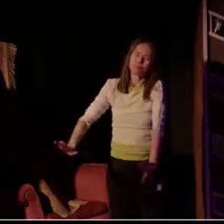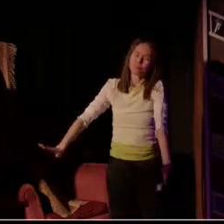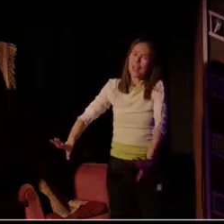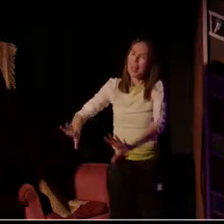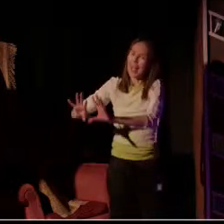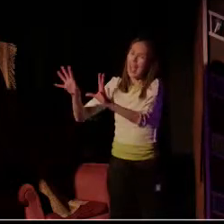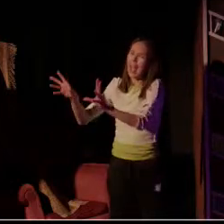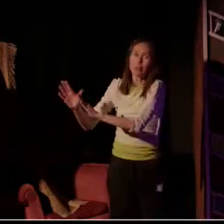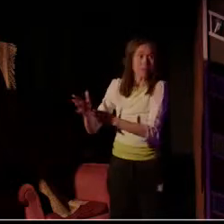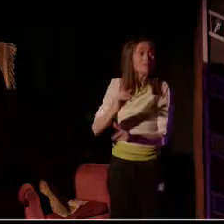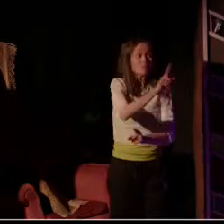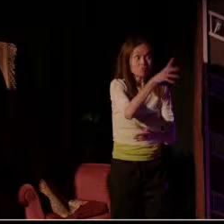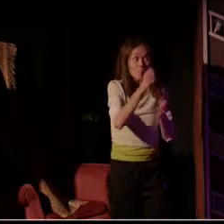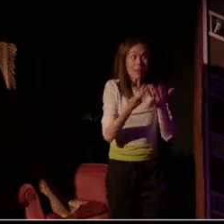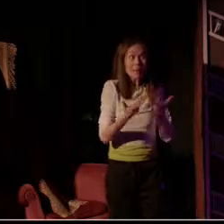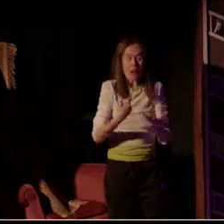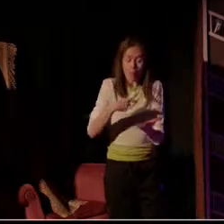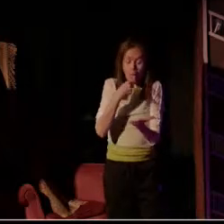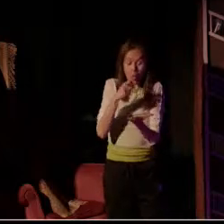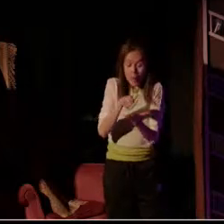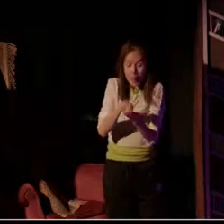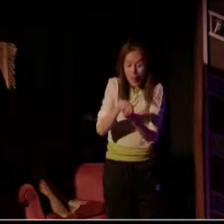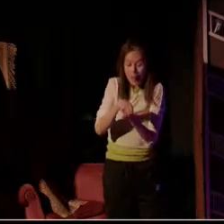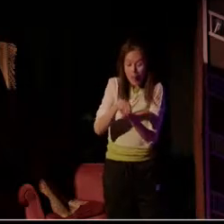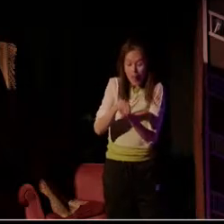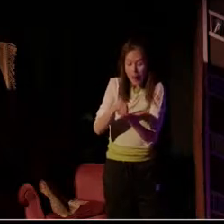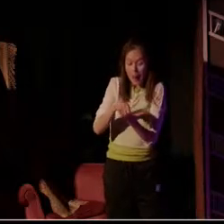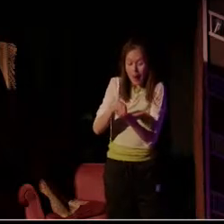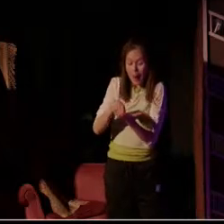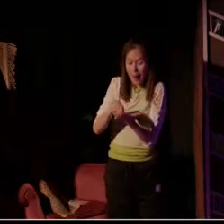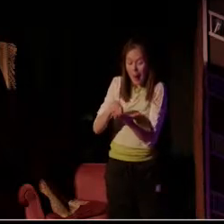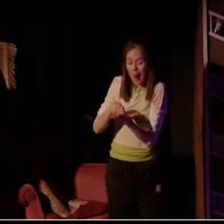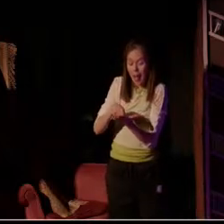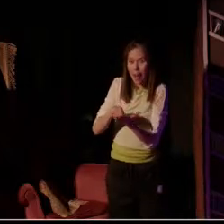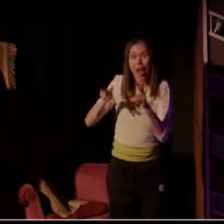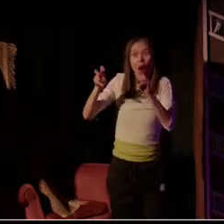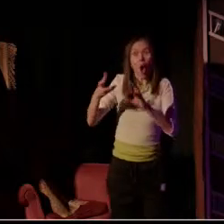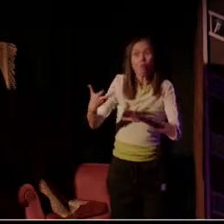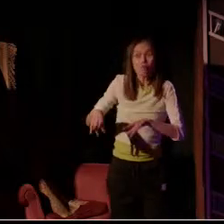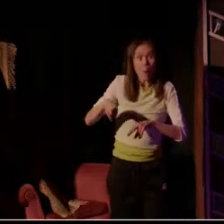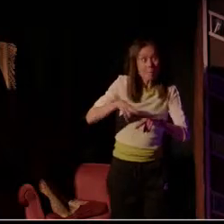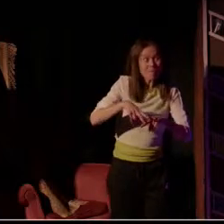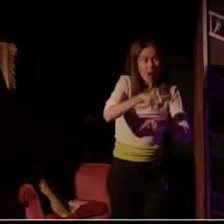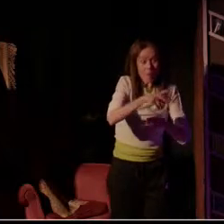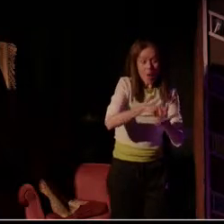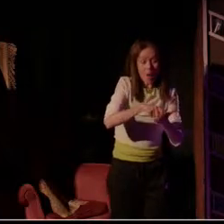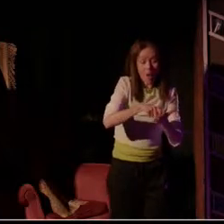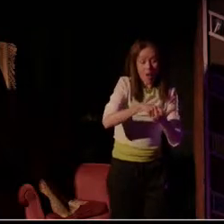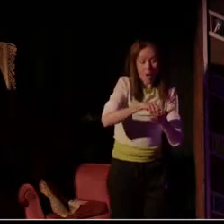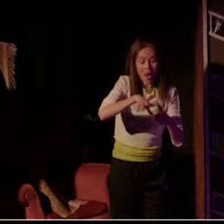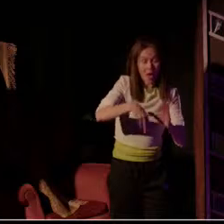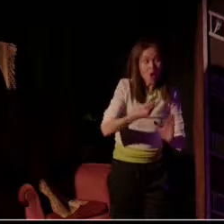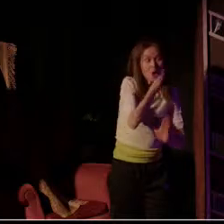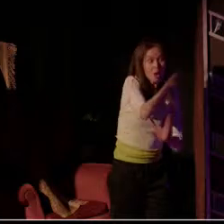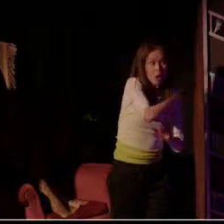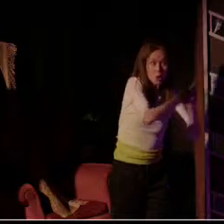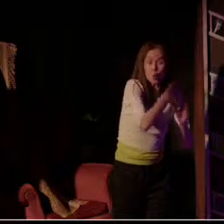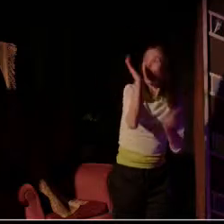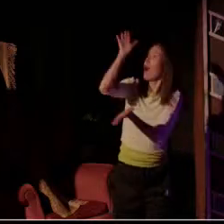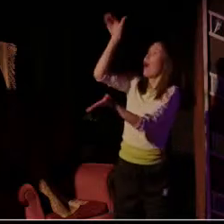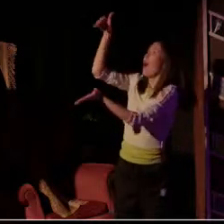I will write this message down, and being there as you arrive will clear up any